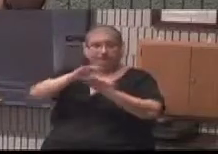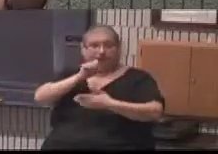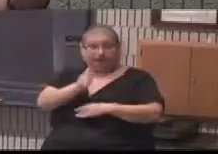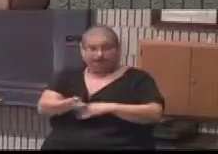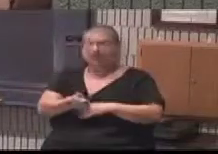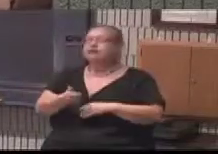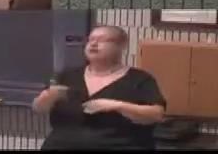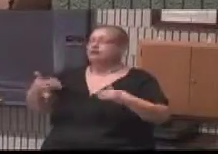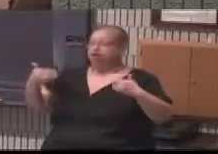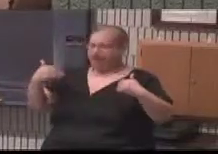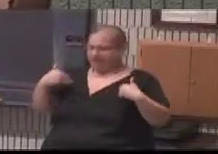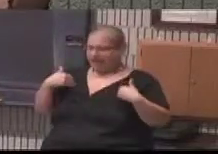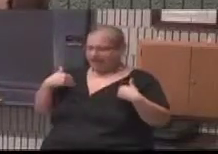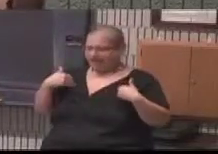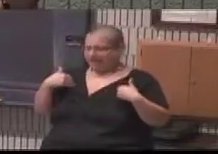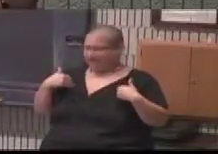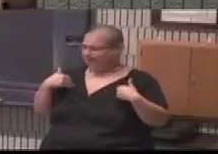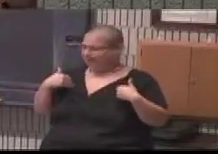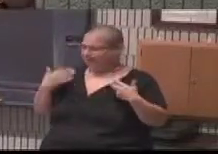very